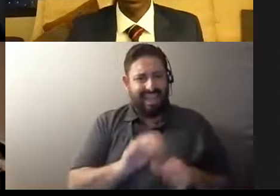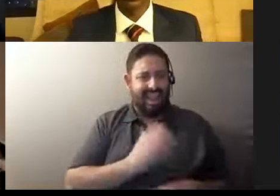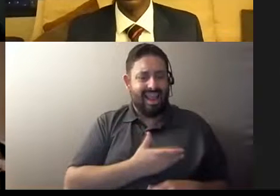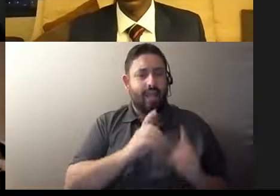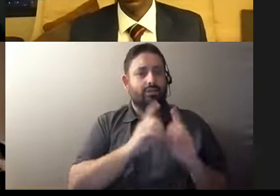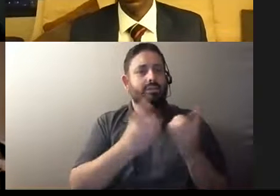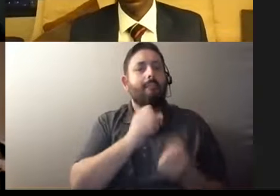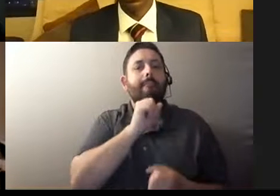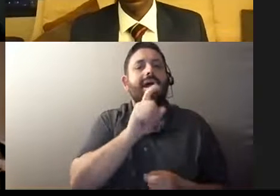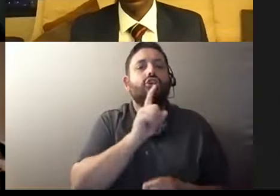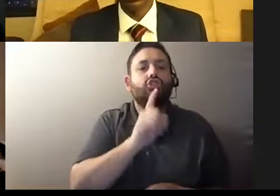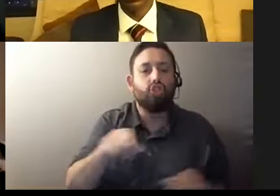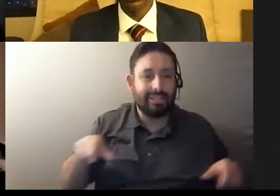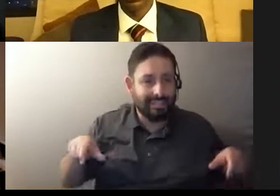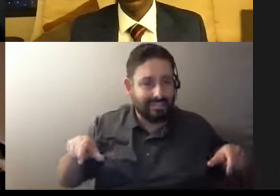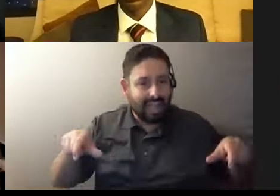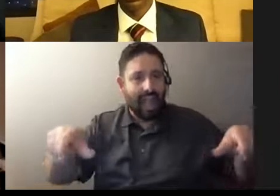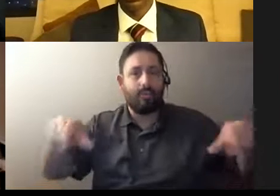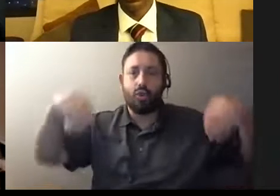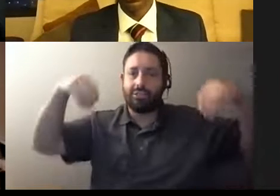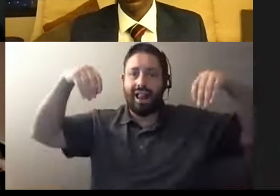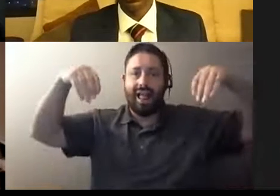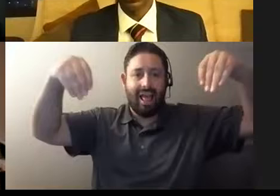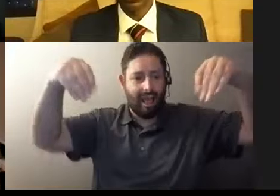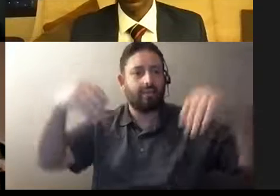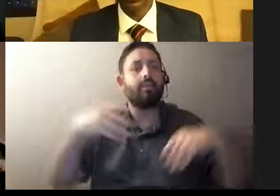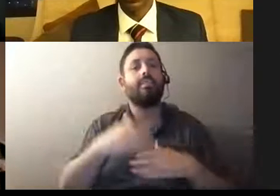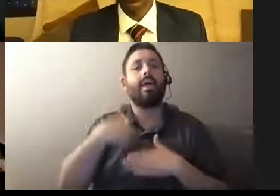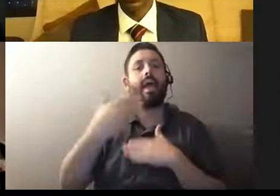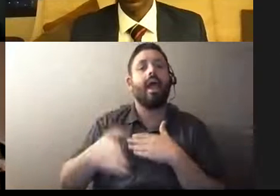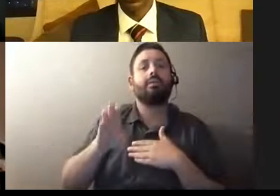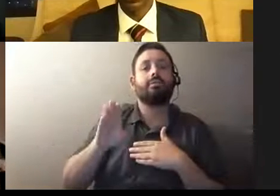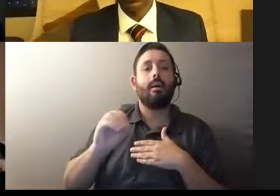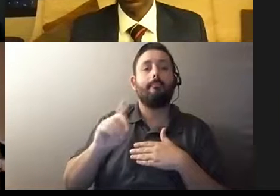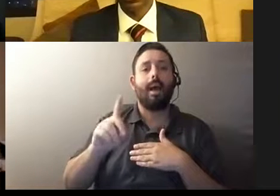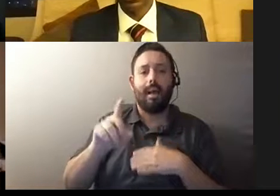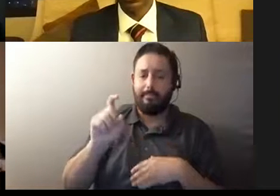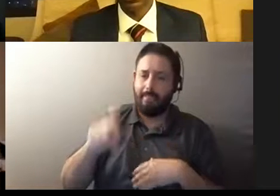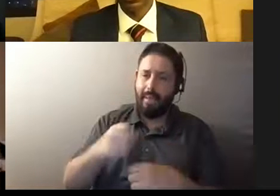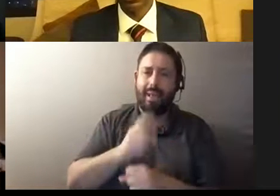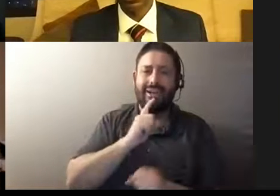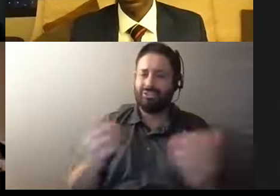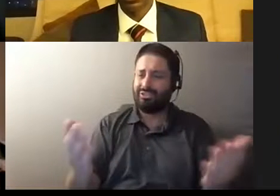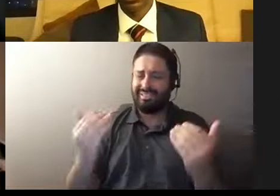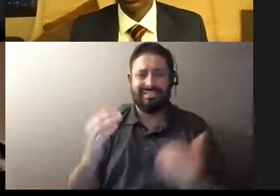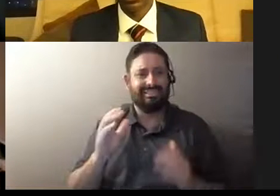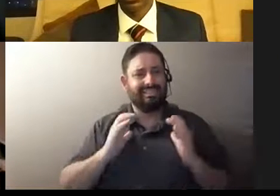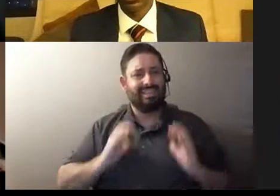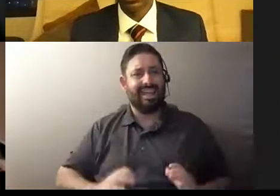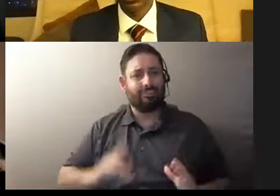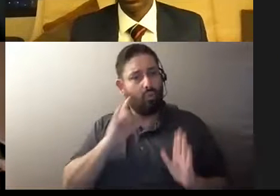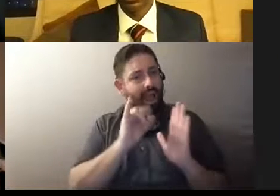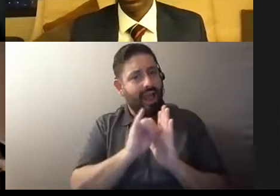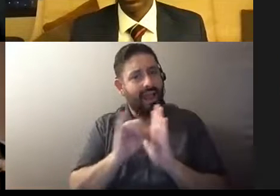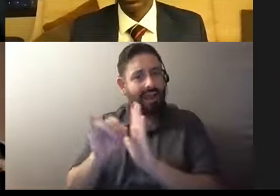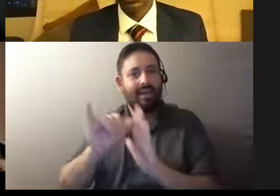ensure the lighting, the sidewalks, those things are addressed. And then the next bond, we have to make sure we bring in all the citizens to the table to identify those projects so